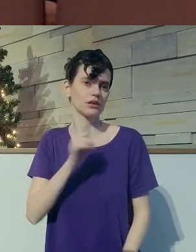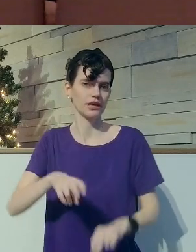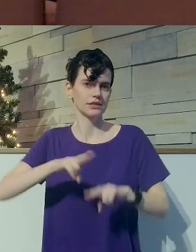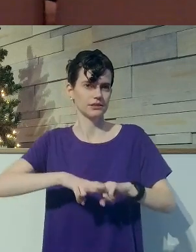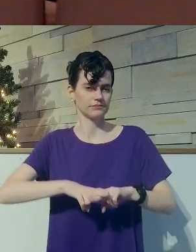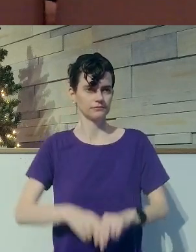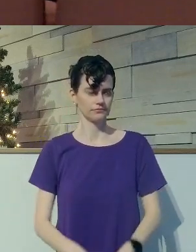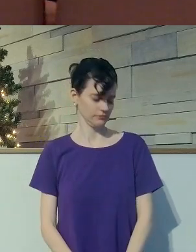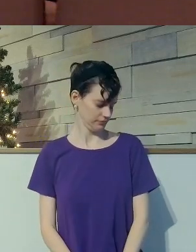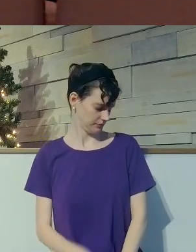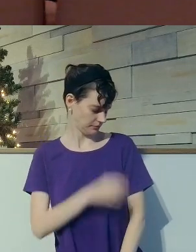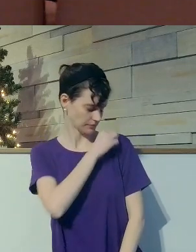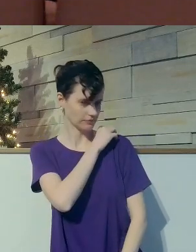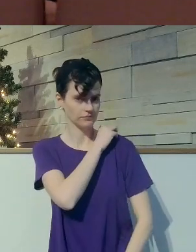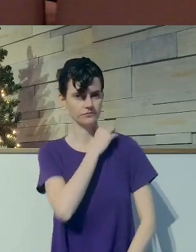may be seated.